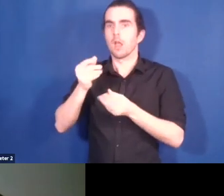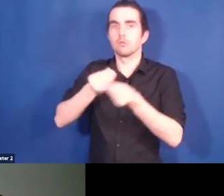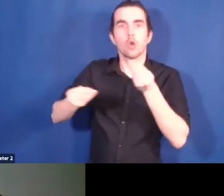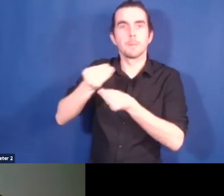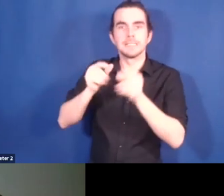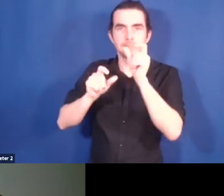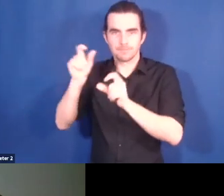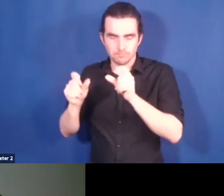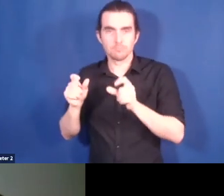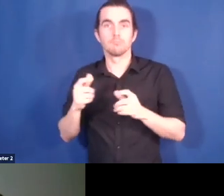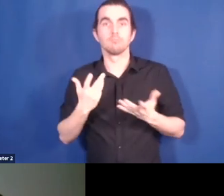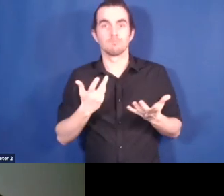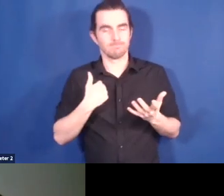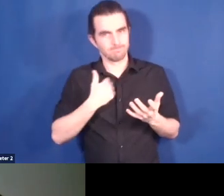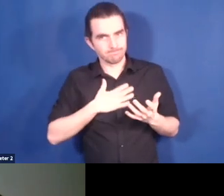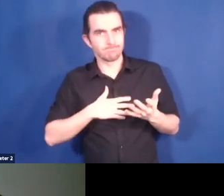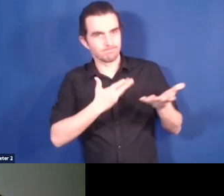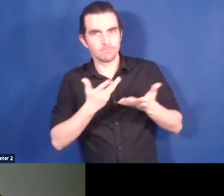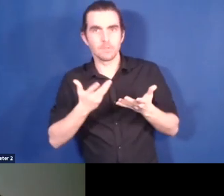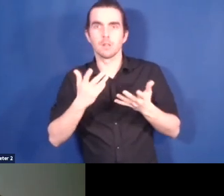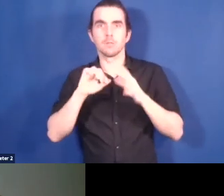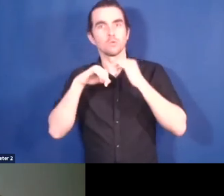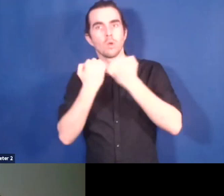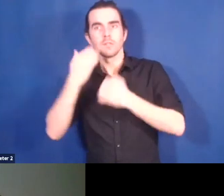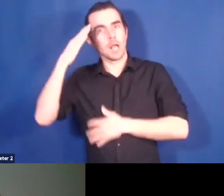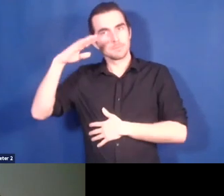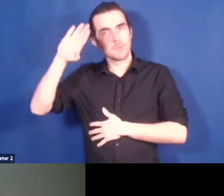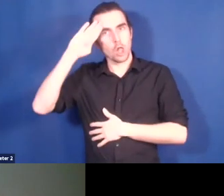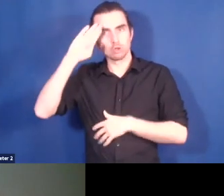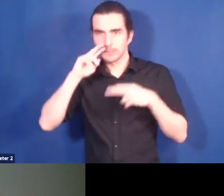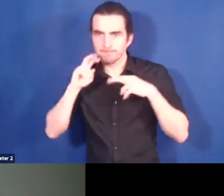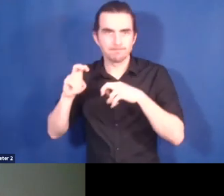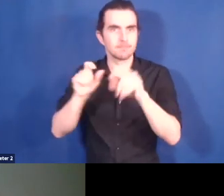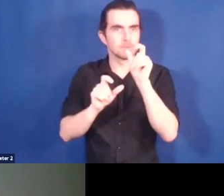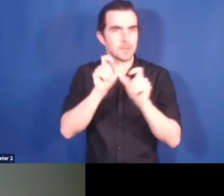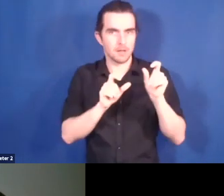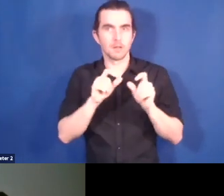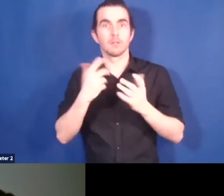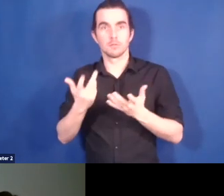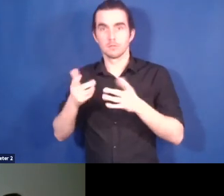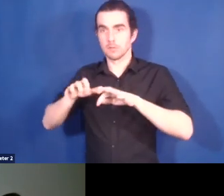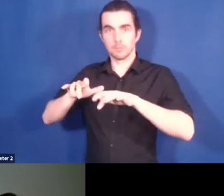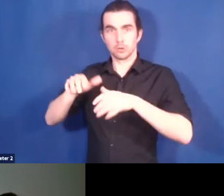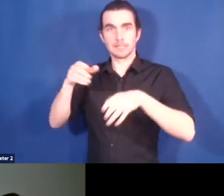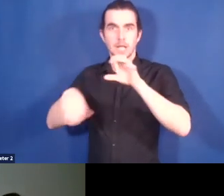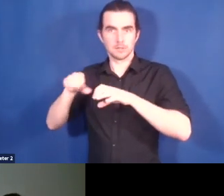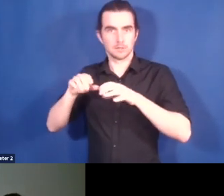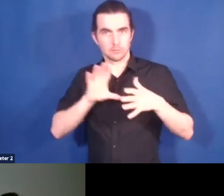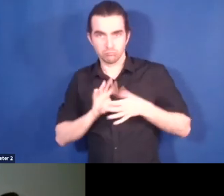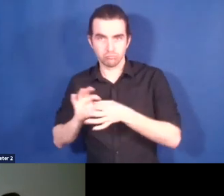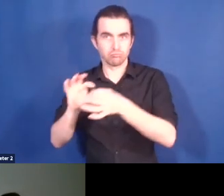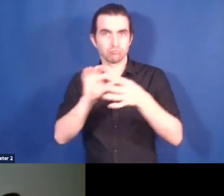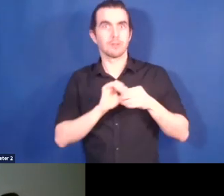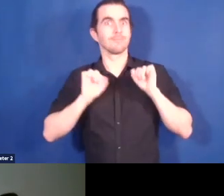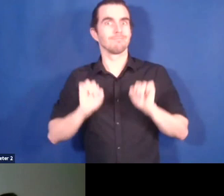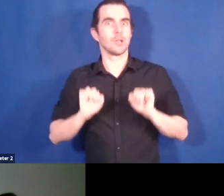taking forward as we move towards the high-level officials meeting in December of this year,